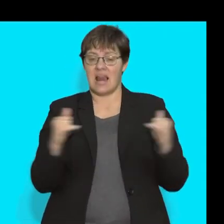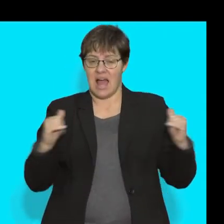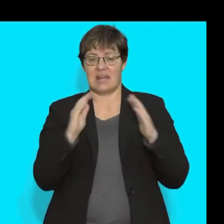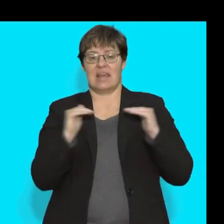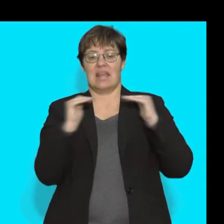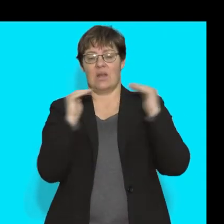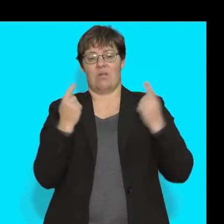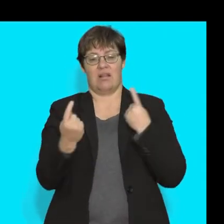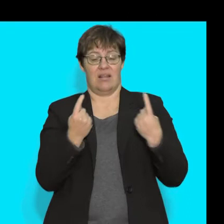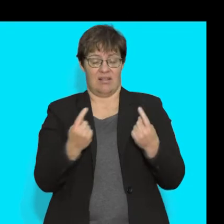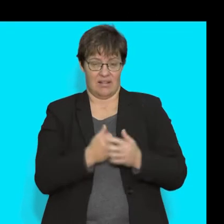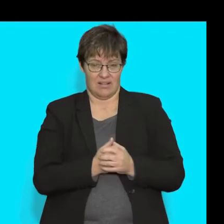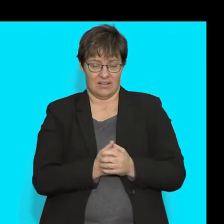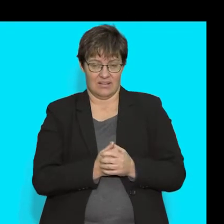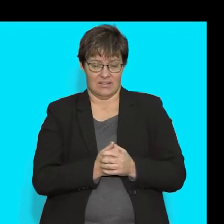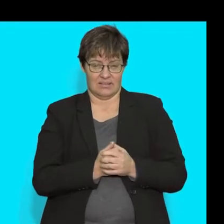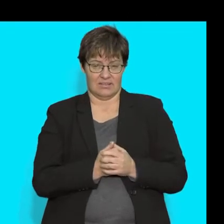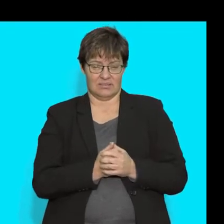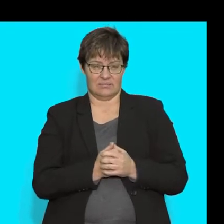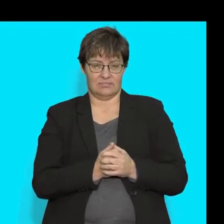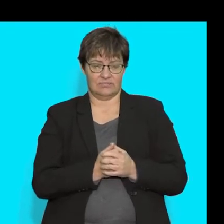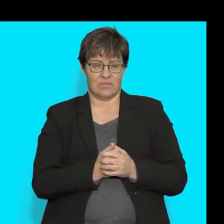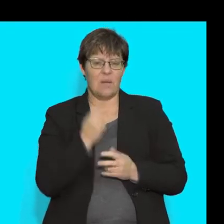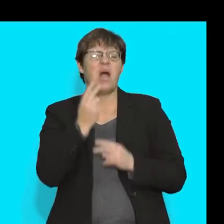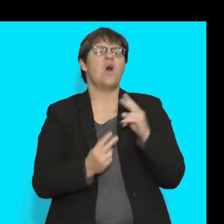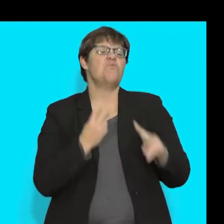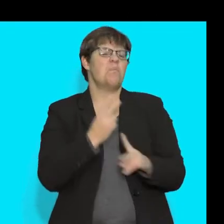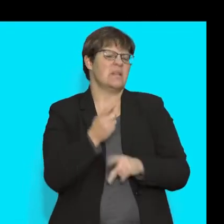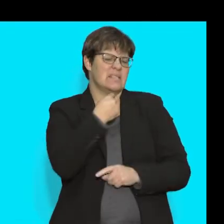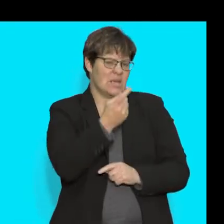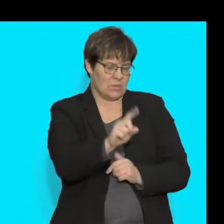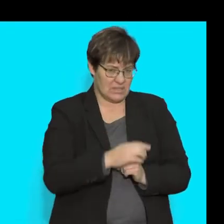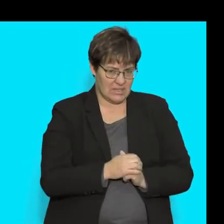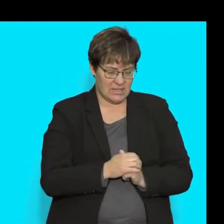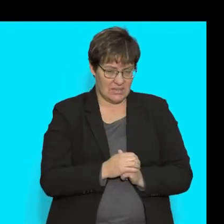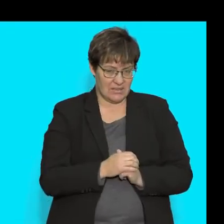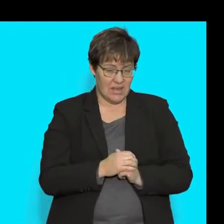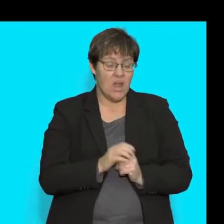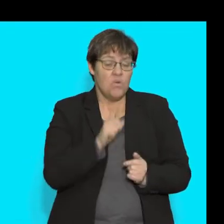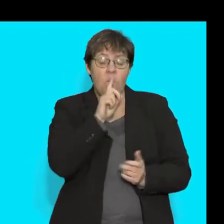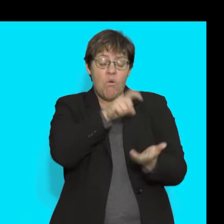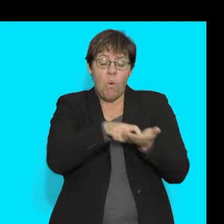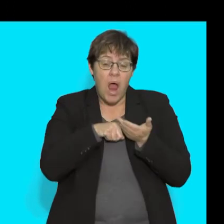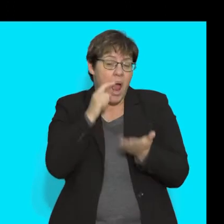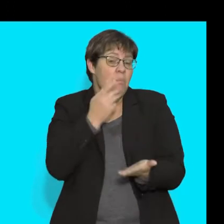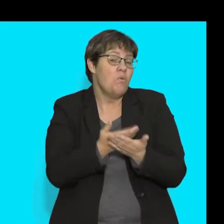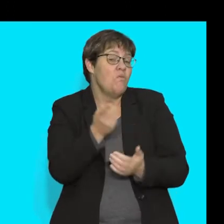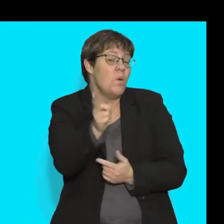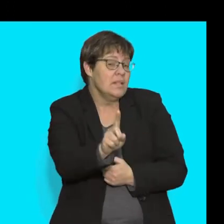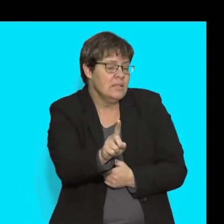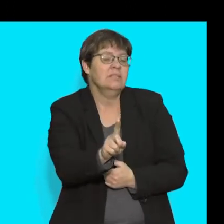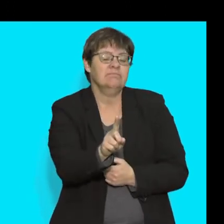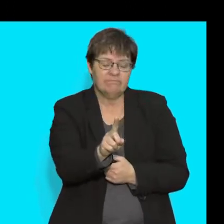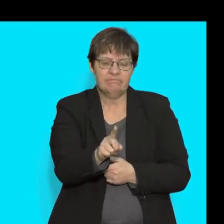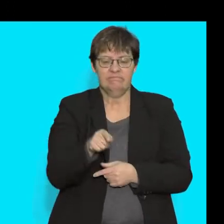the lines are equal to each other. Let me just quickly repeat what I've said. The required to prove